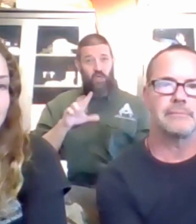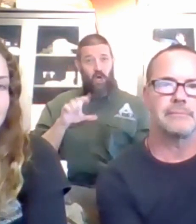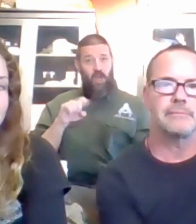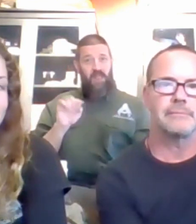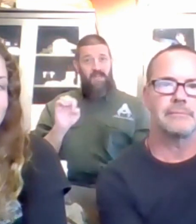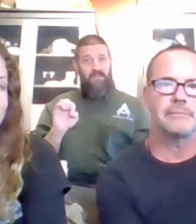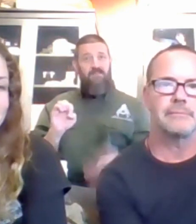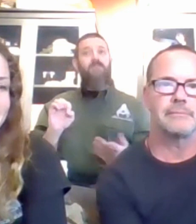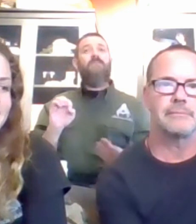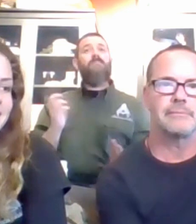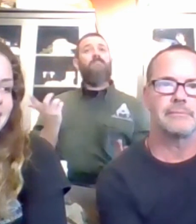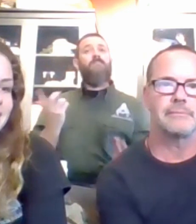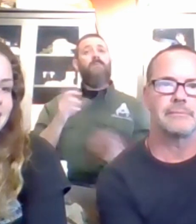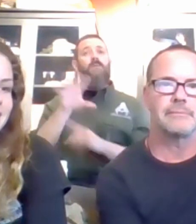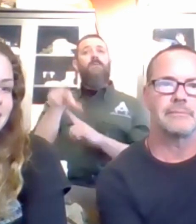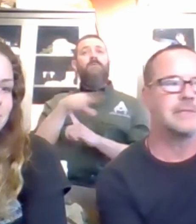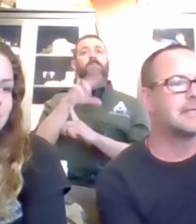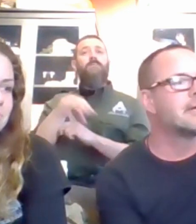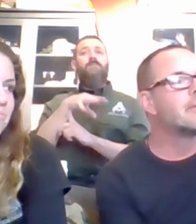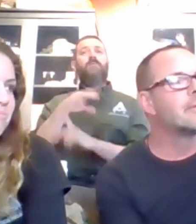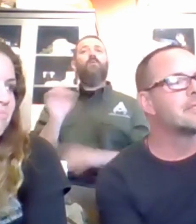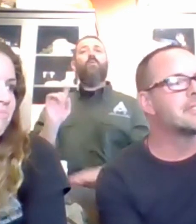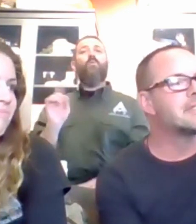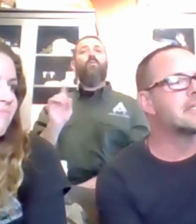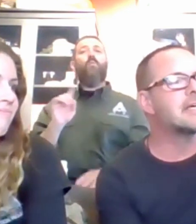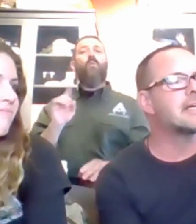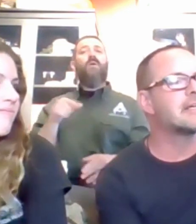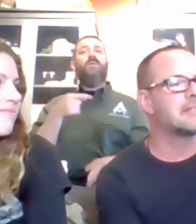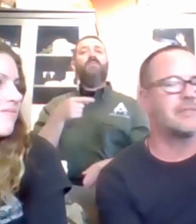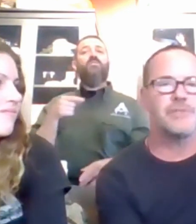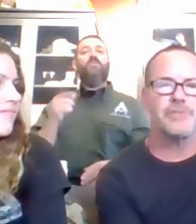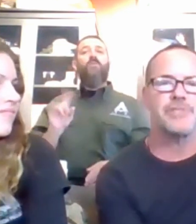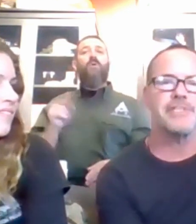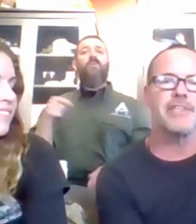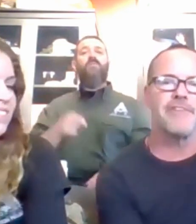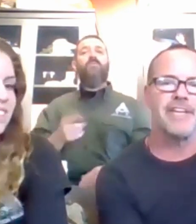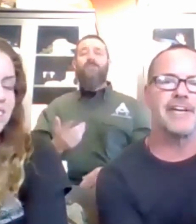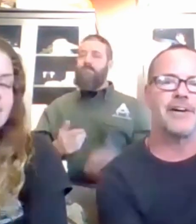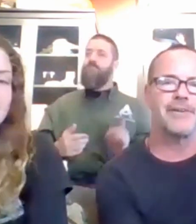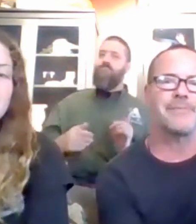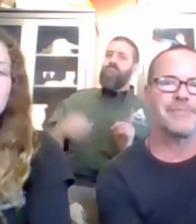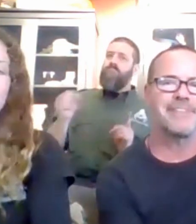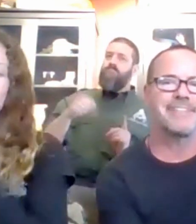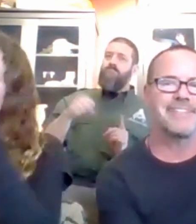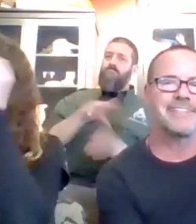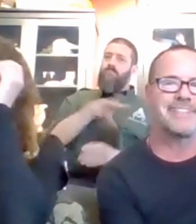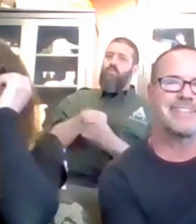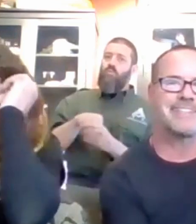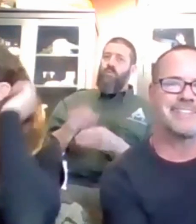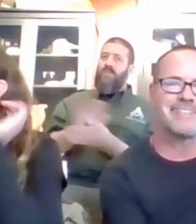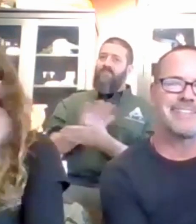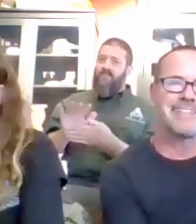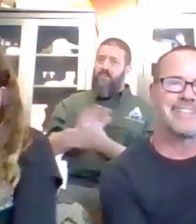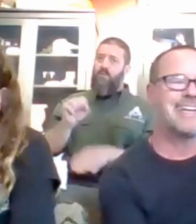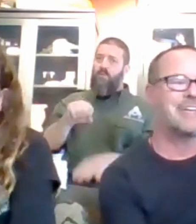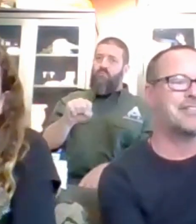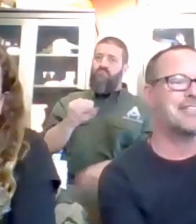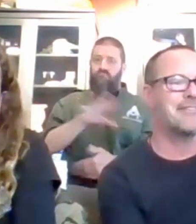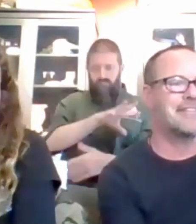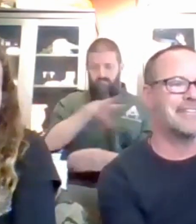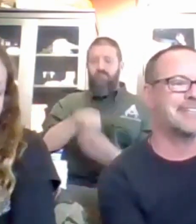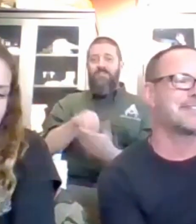where's her little cameo on film for being part of the pack? I know she loves to howl along and hike